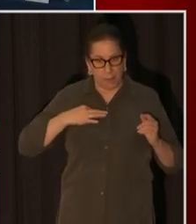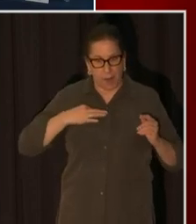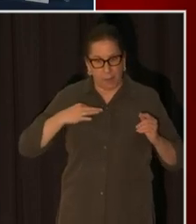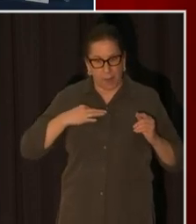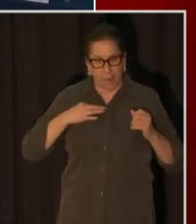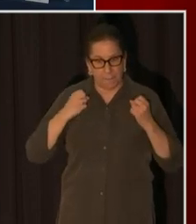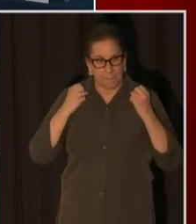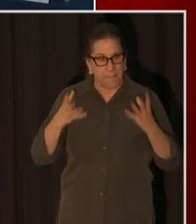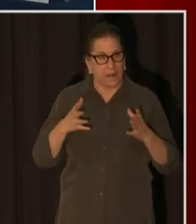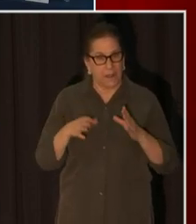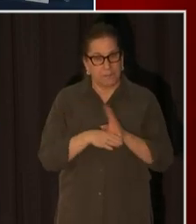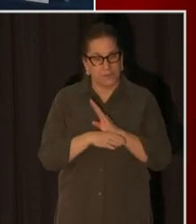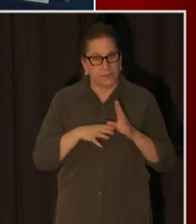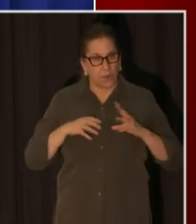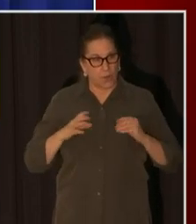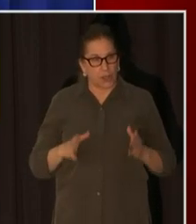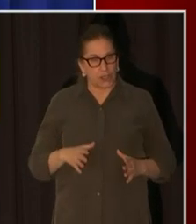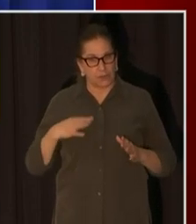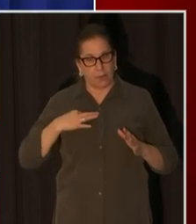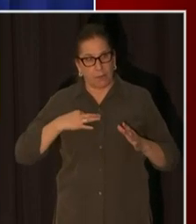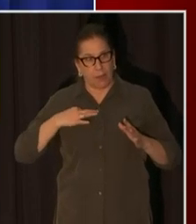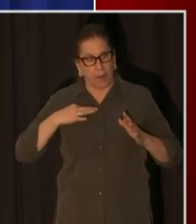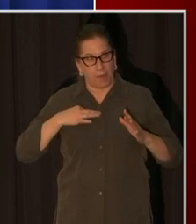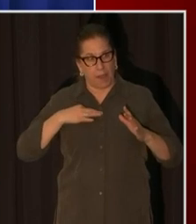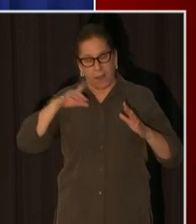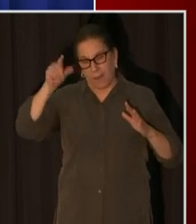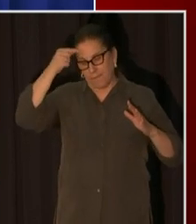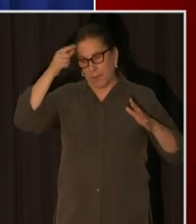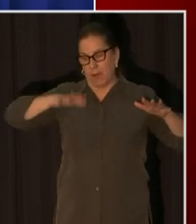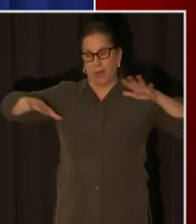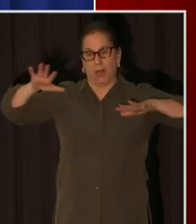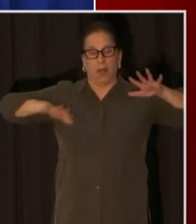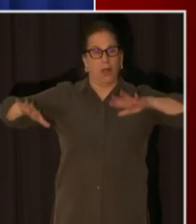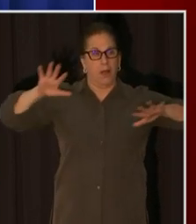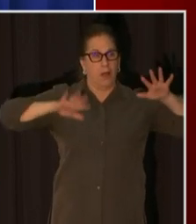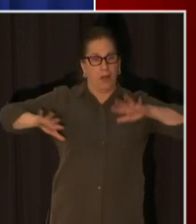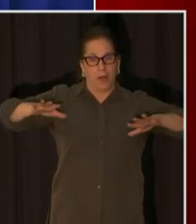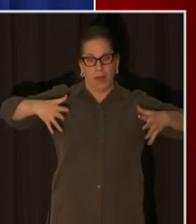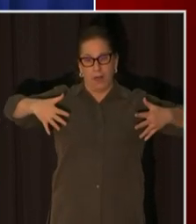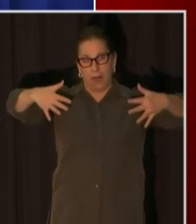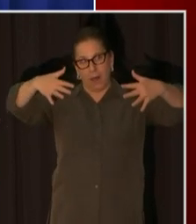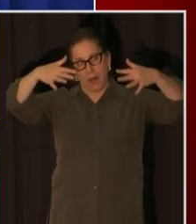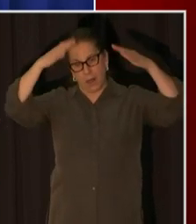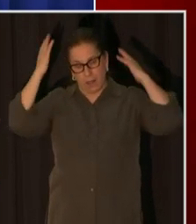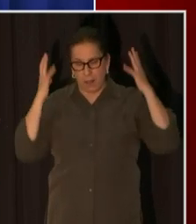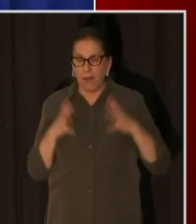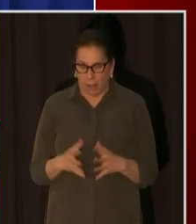DSLBD can help you walk you through those supports too. And the phone number is